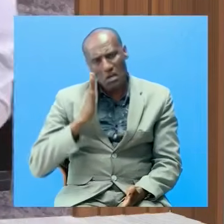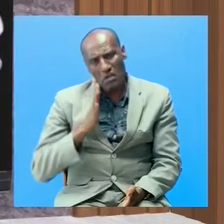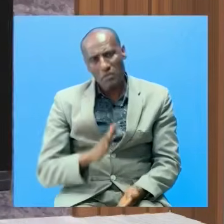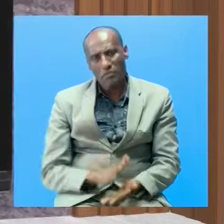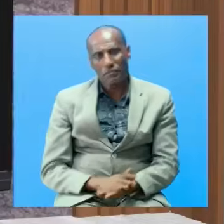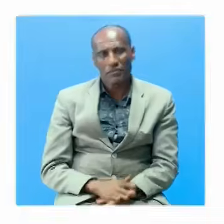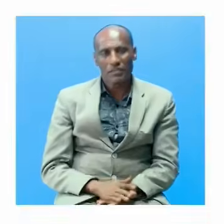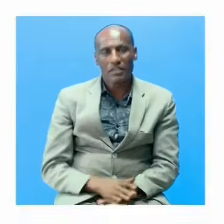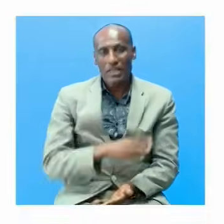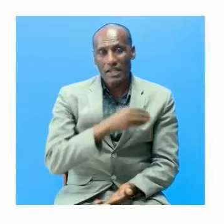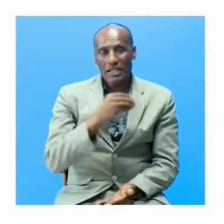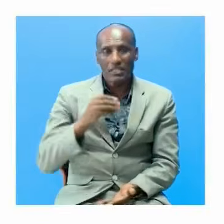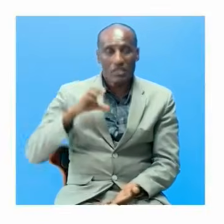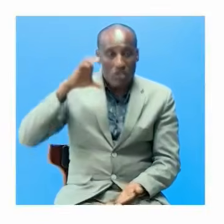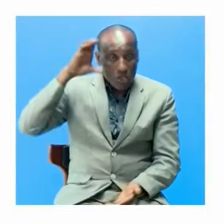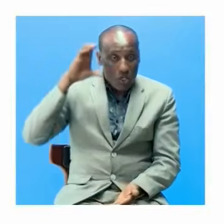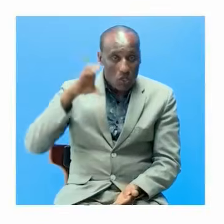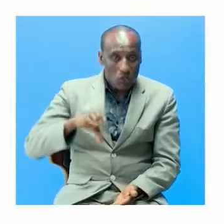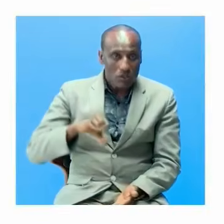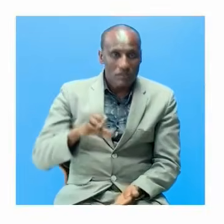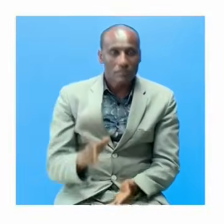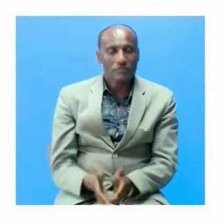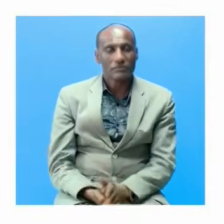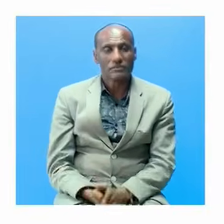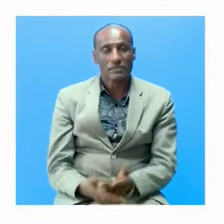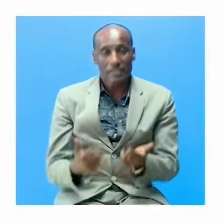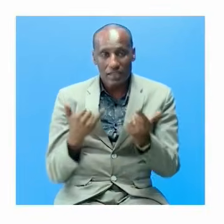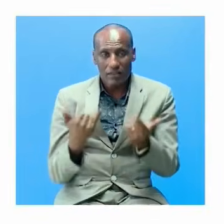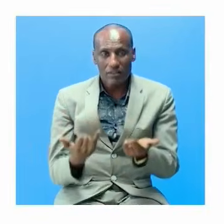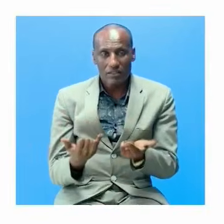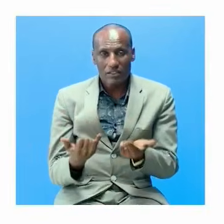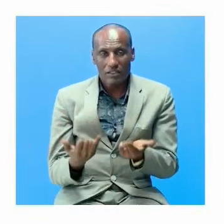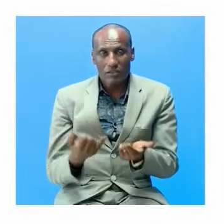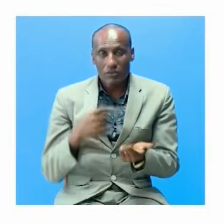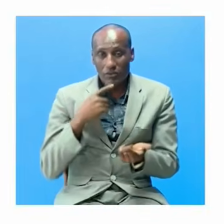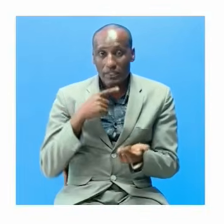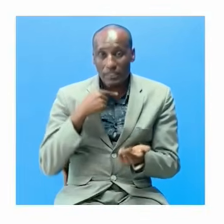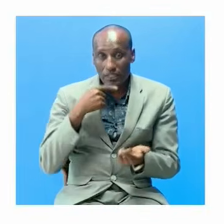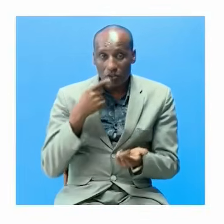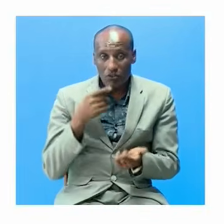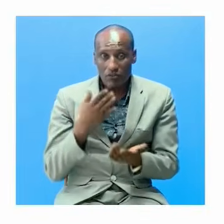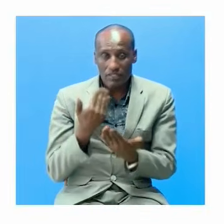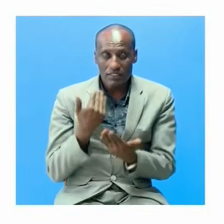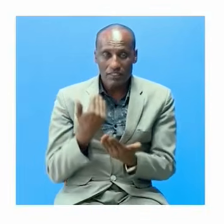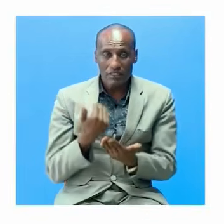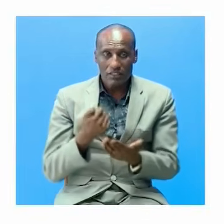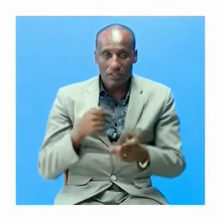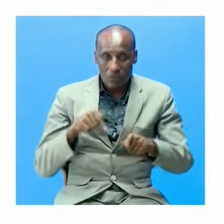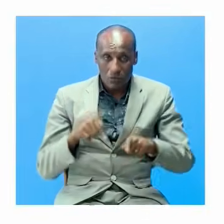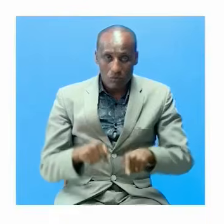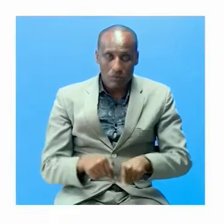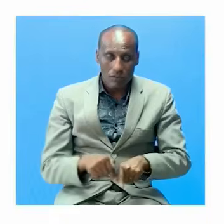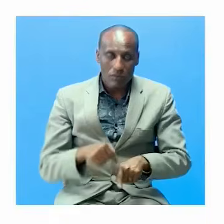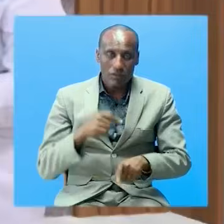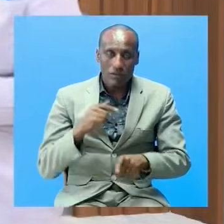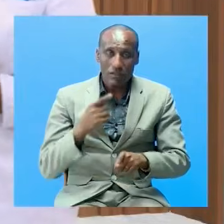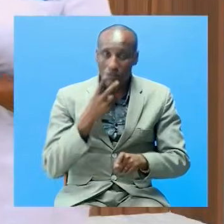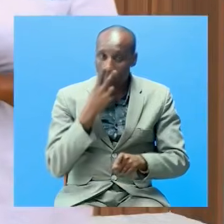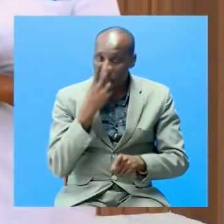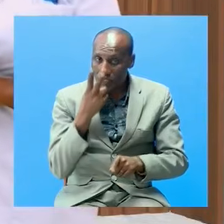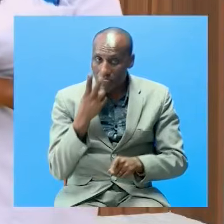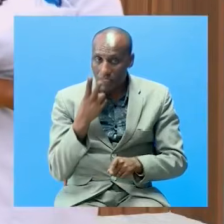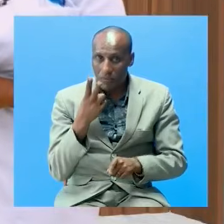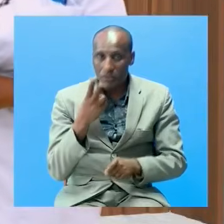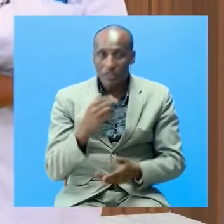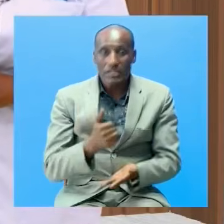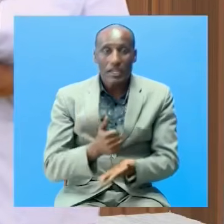are might here, yes, may, and could. Now, what do I